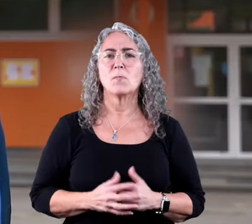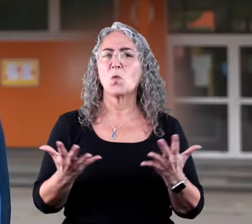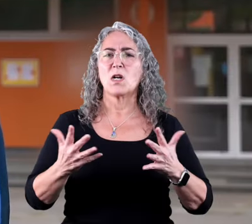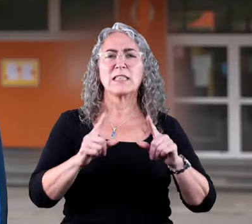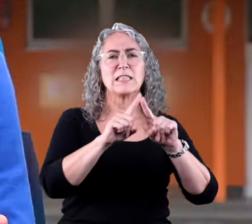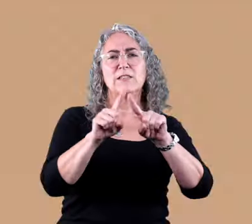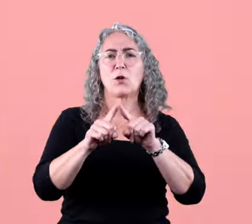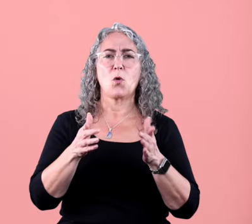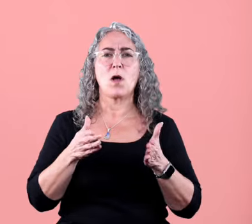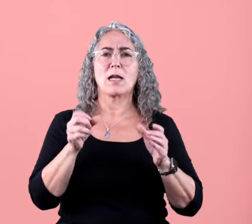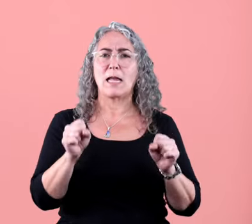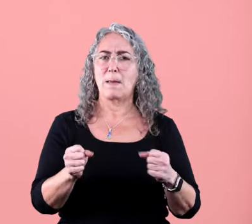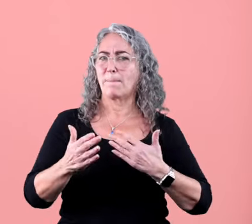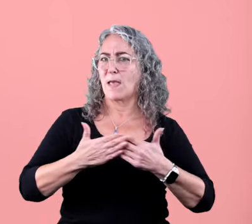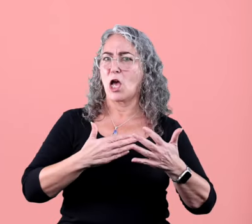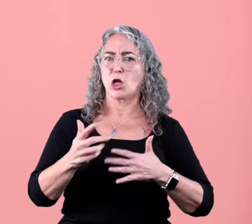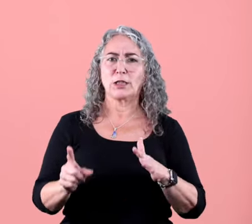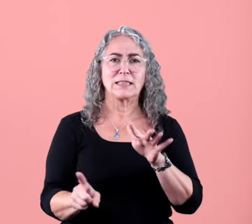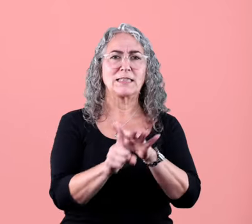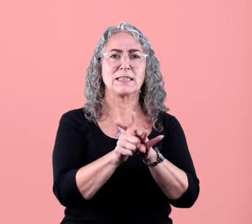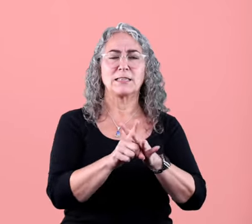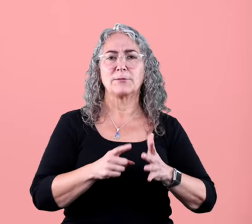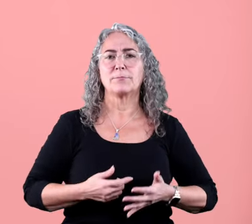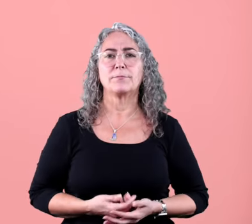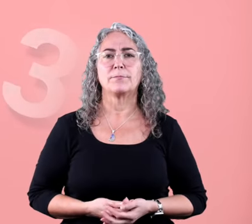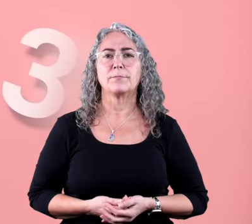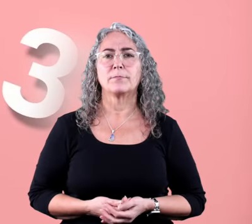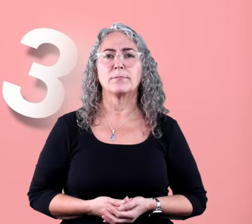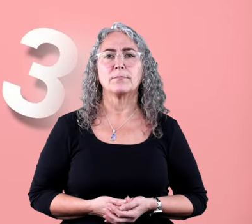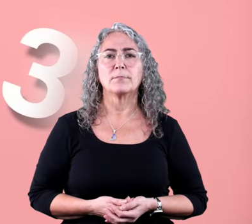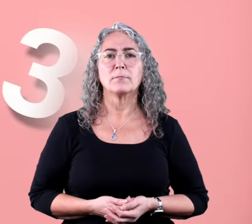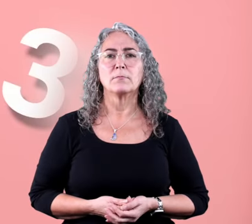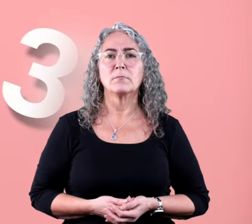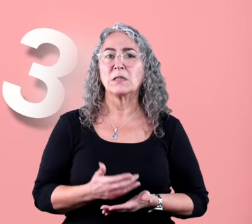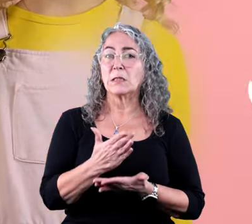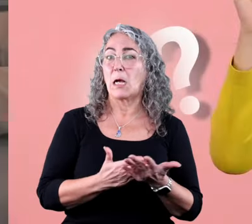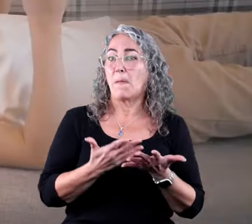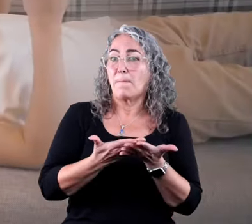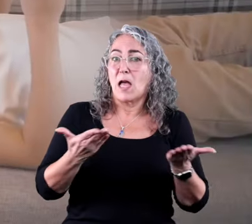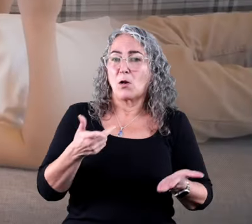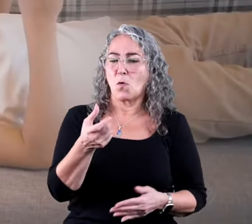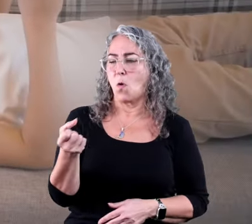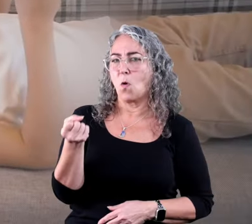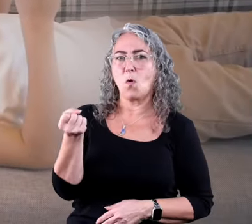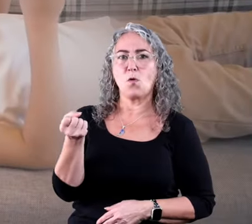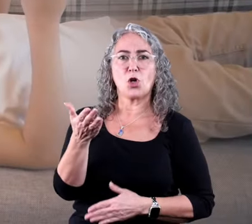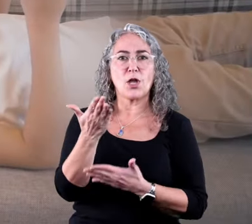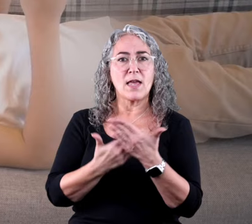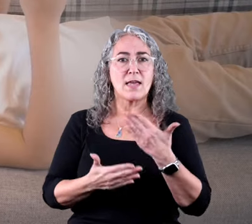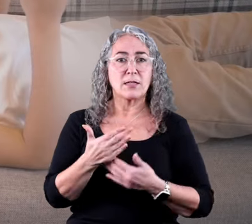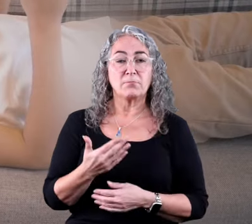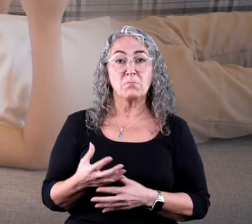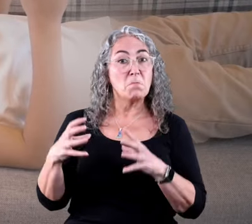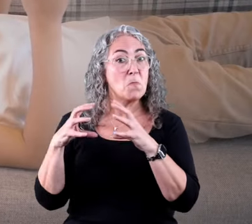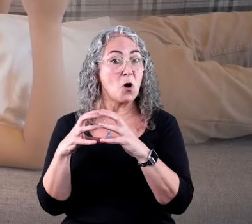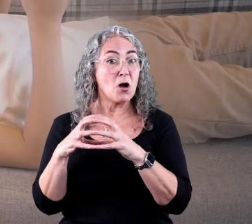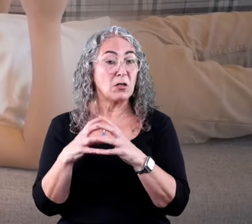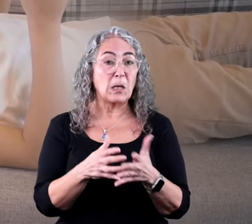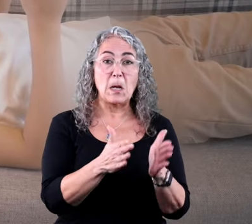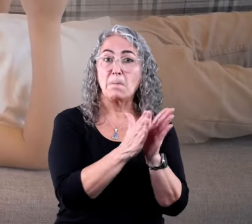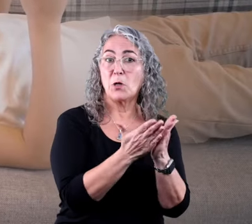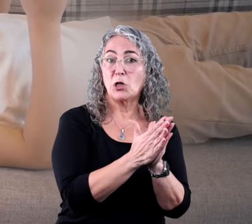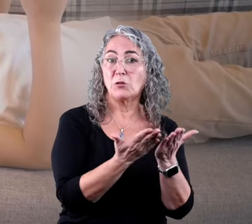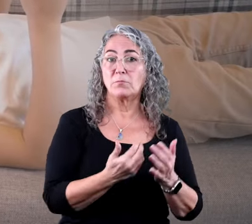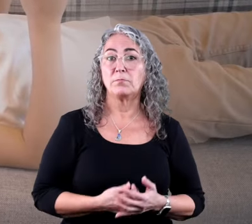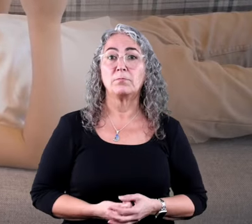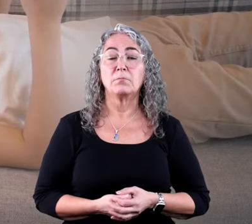about it. How many different ways can matter exist? Some matter you can hold in your hand, like a